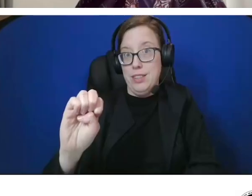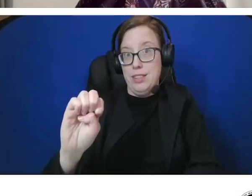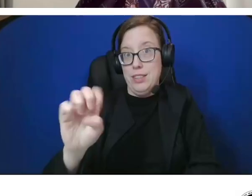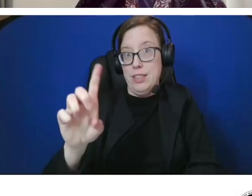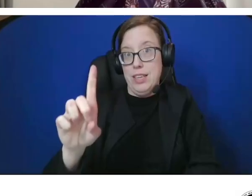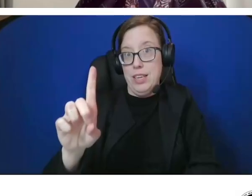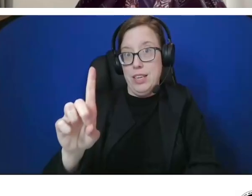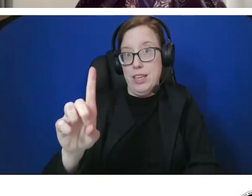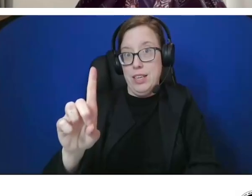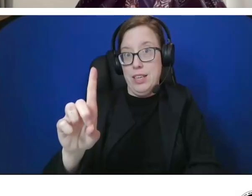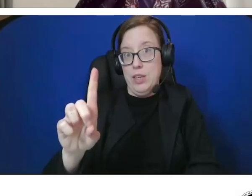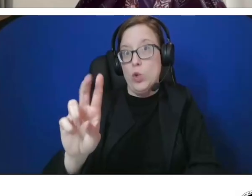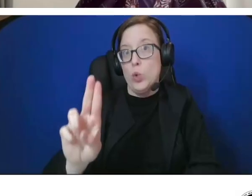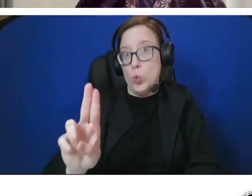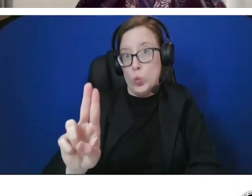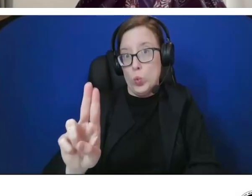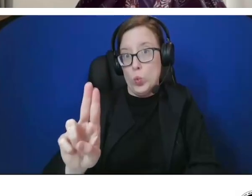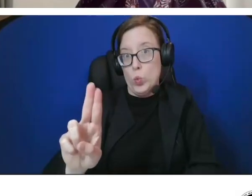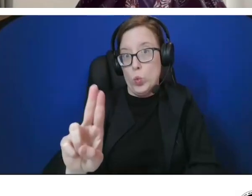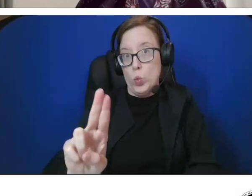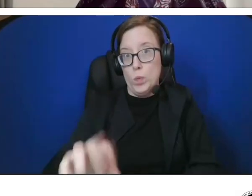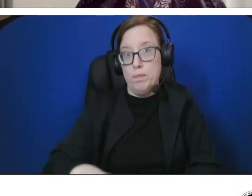edu.